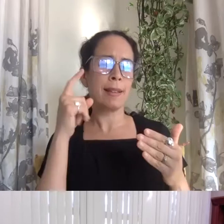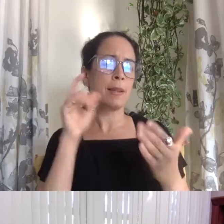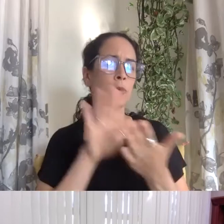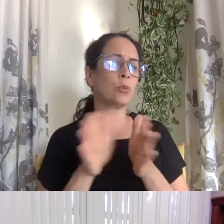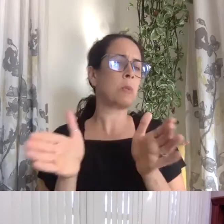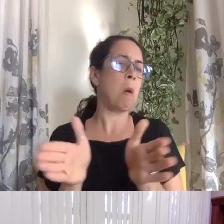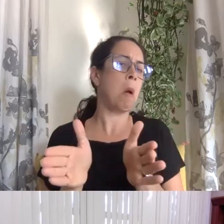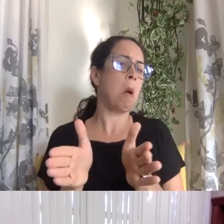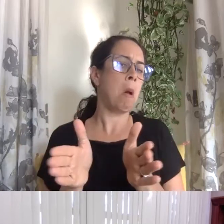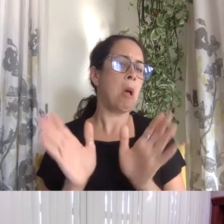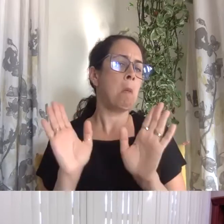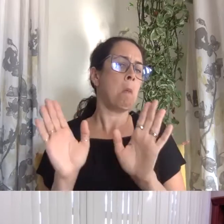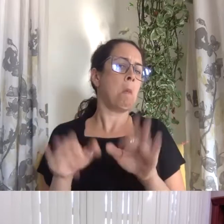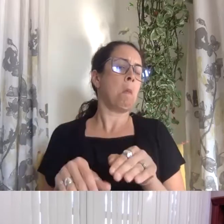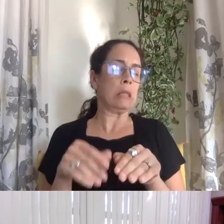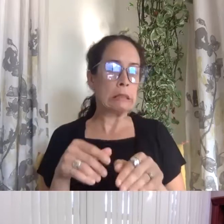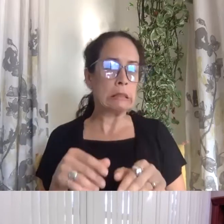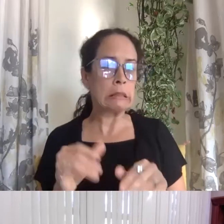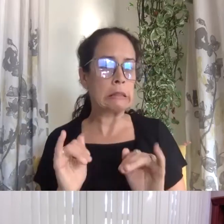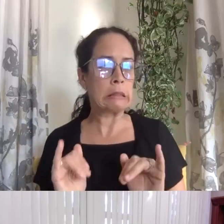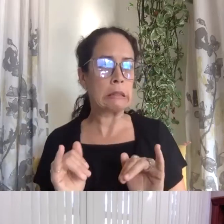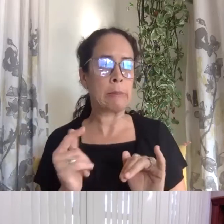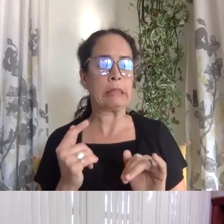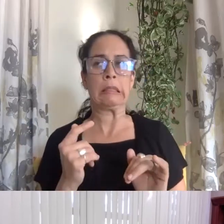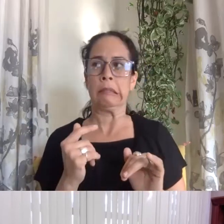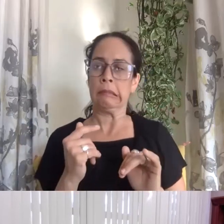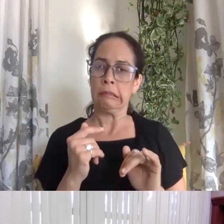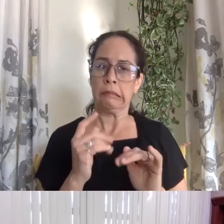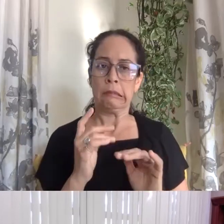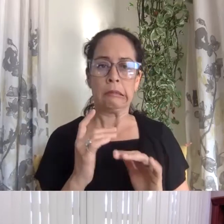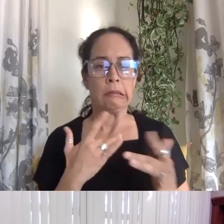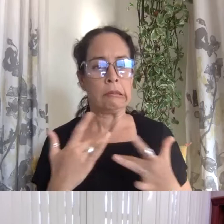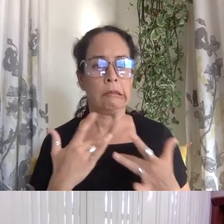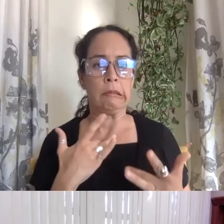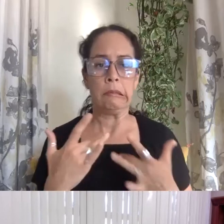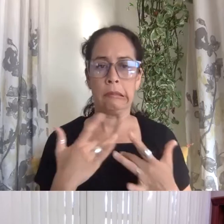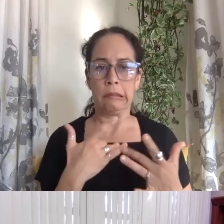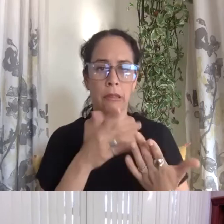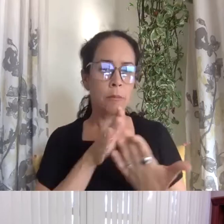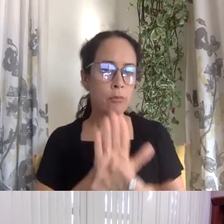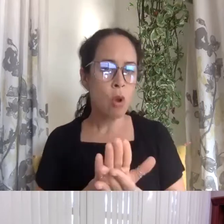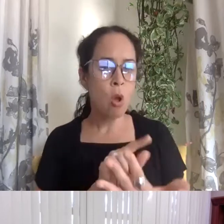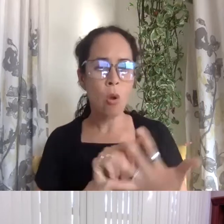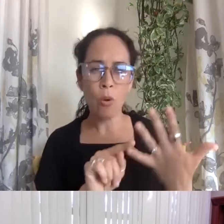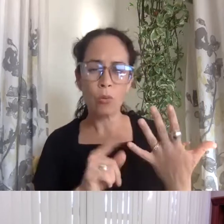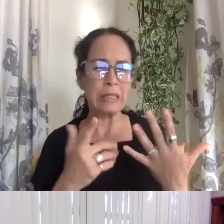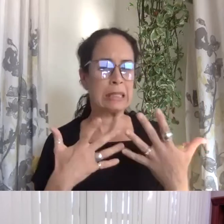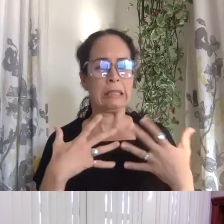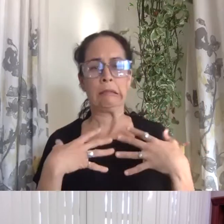less students. So yeah, I'm just kind of worried of how all of that is going to be handled.